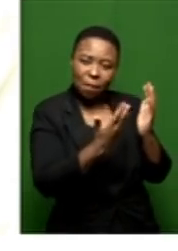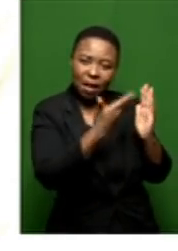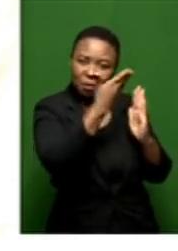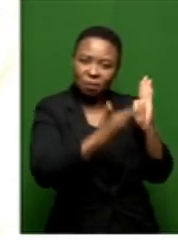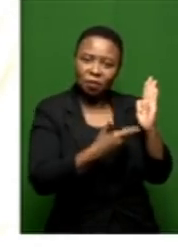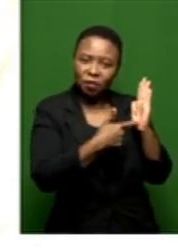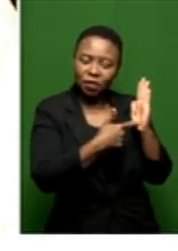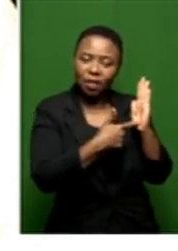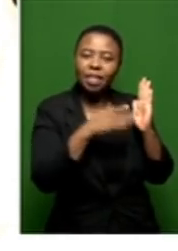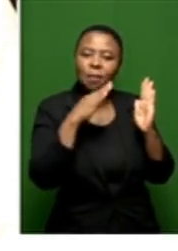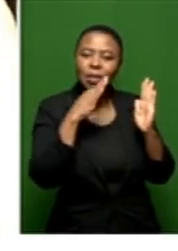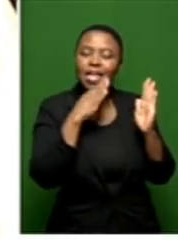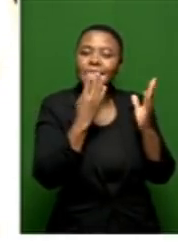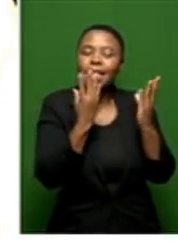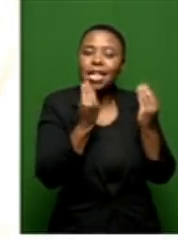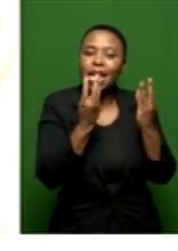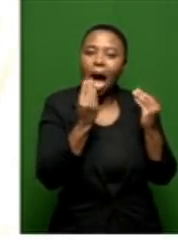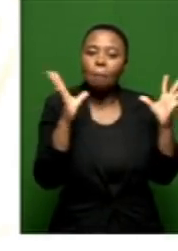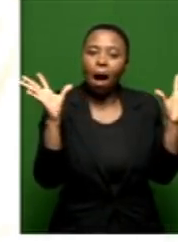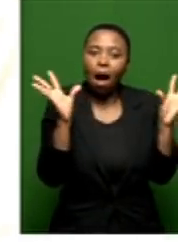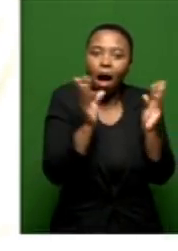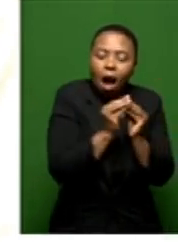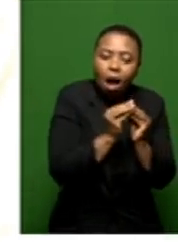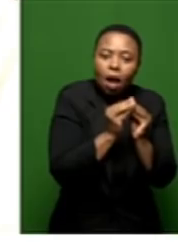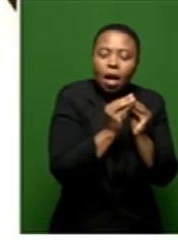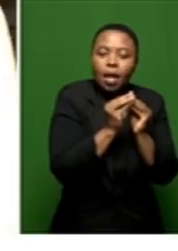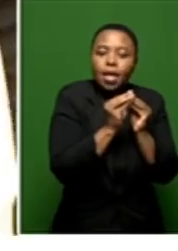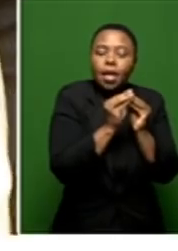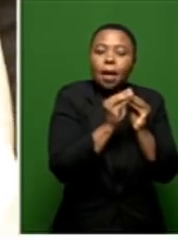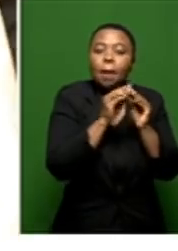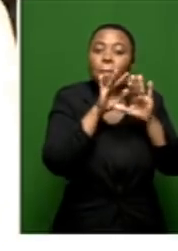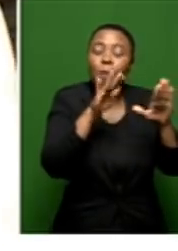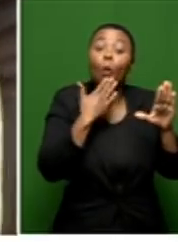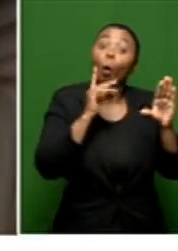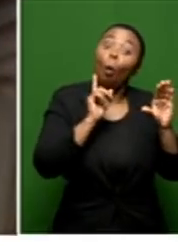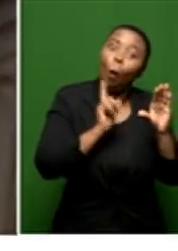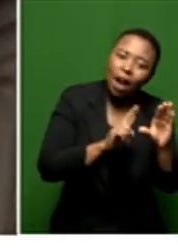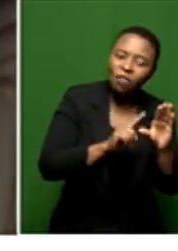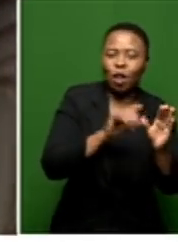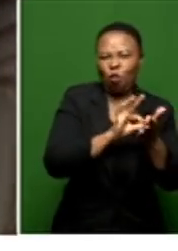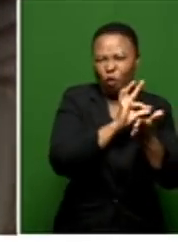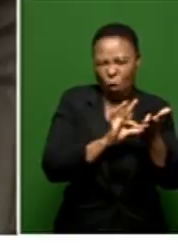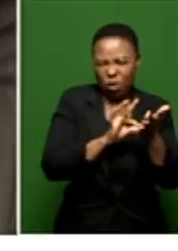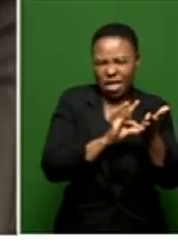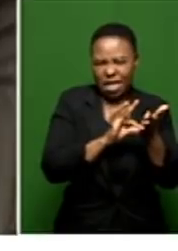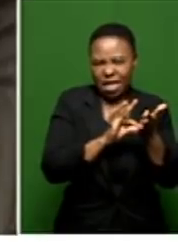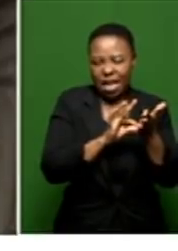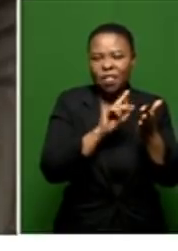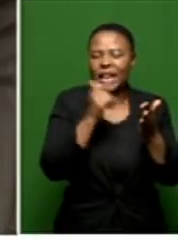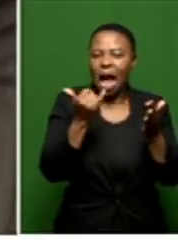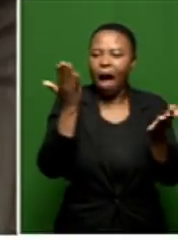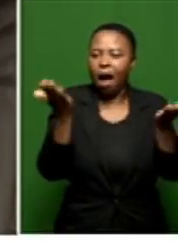the total number of eligible voters, and therefore look at the